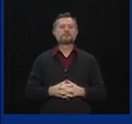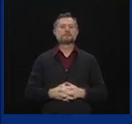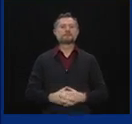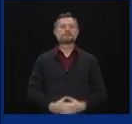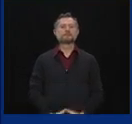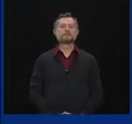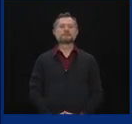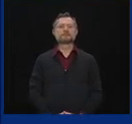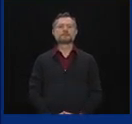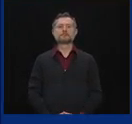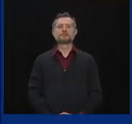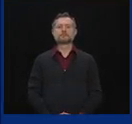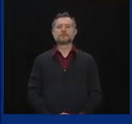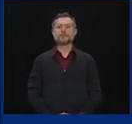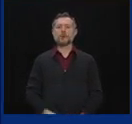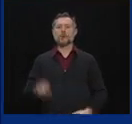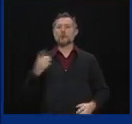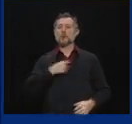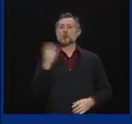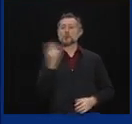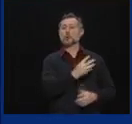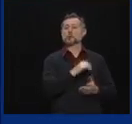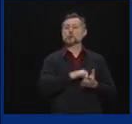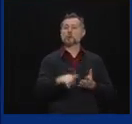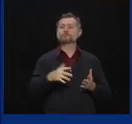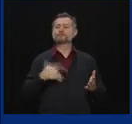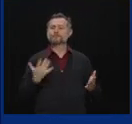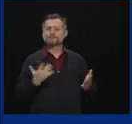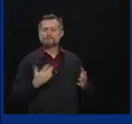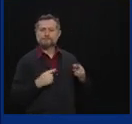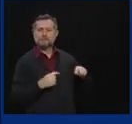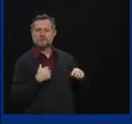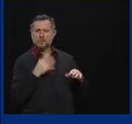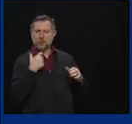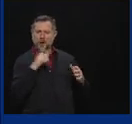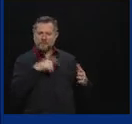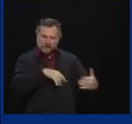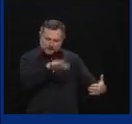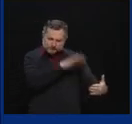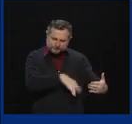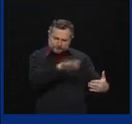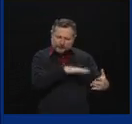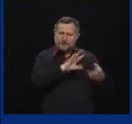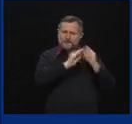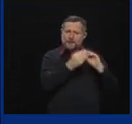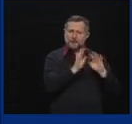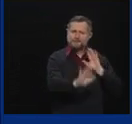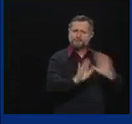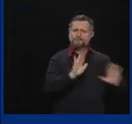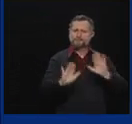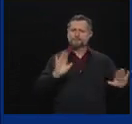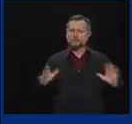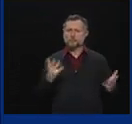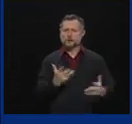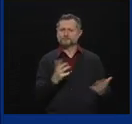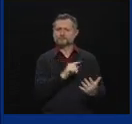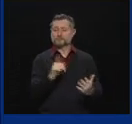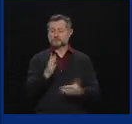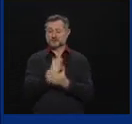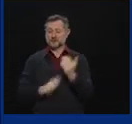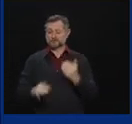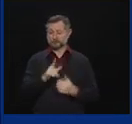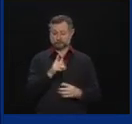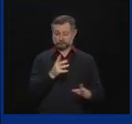So why is this happening in Western New York, though? Let's look at these numbers in Western New York and the Finger Lakes. Some of it's not rocket science. People are starting